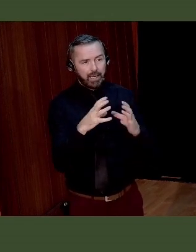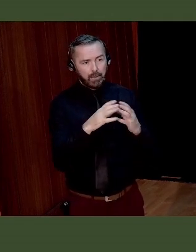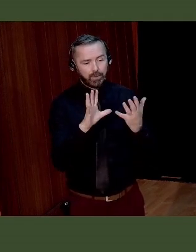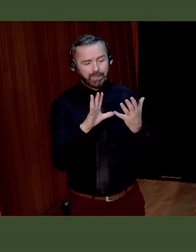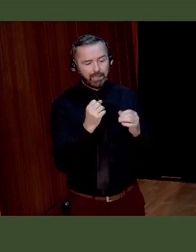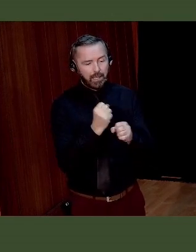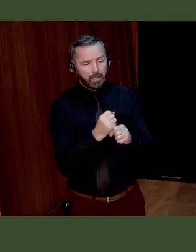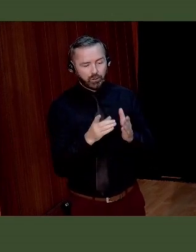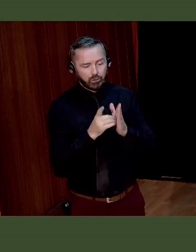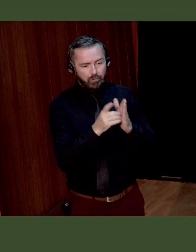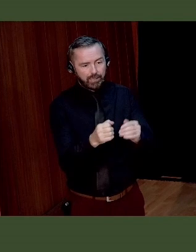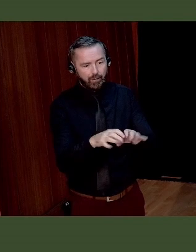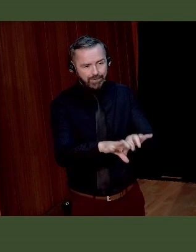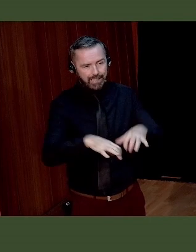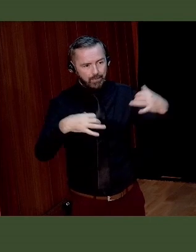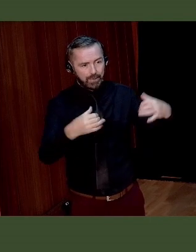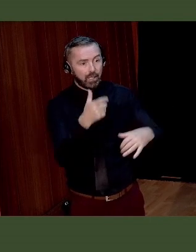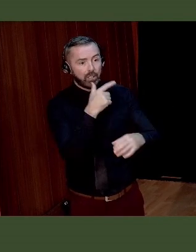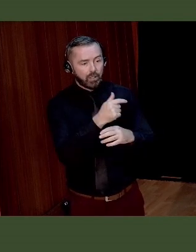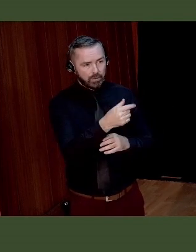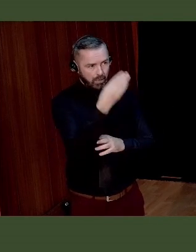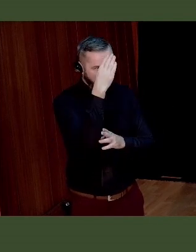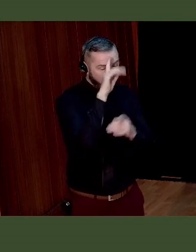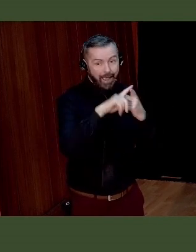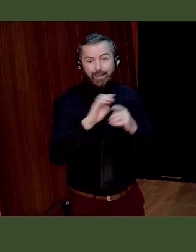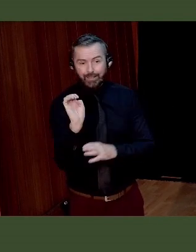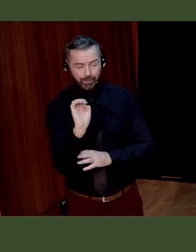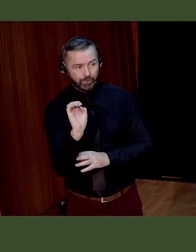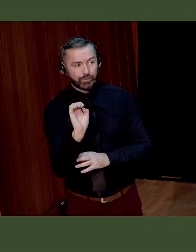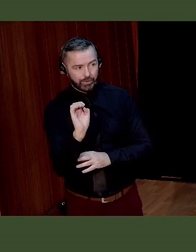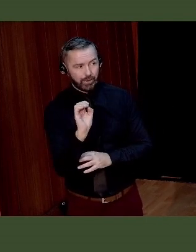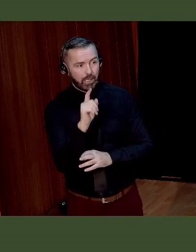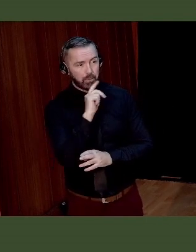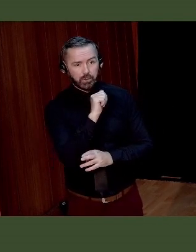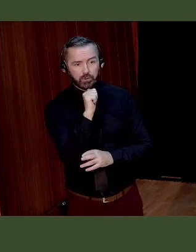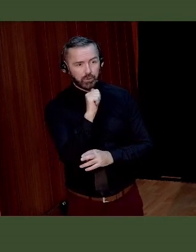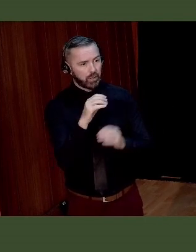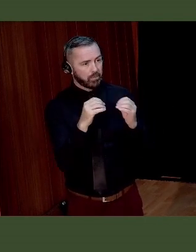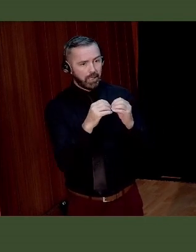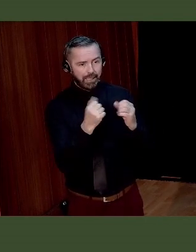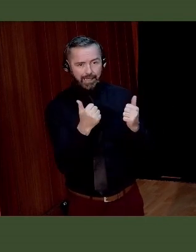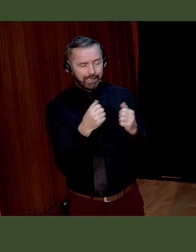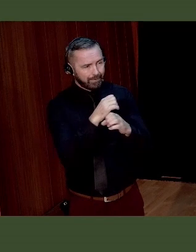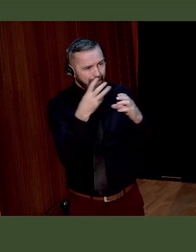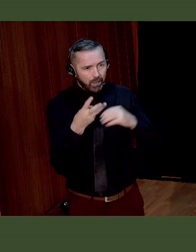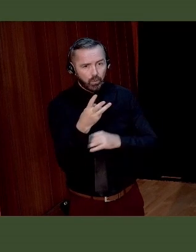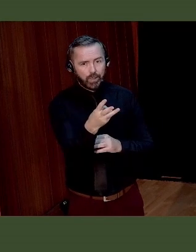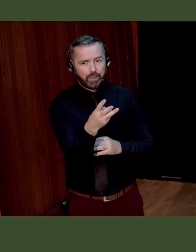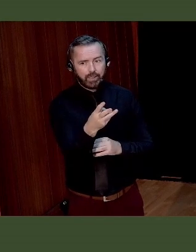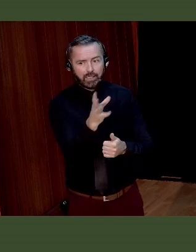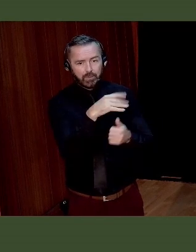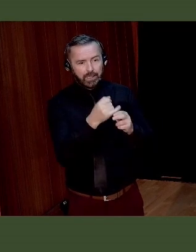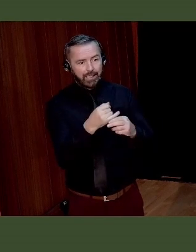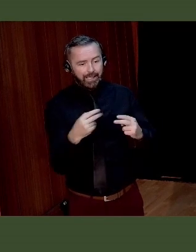of the Cabinet. He spoke in Irish and English, but he did not refer in any clear way, and it's particularly